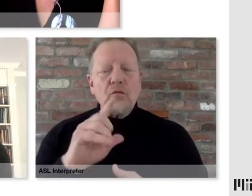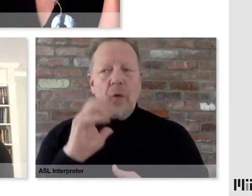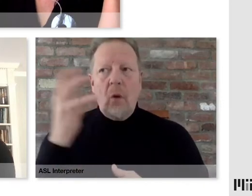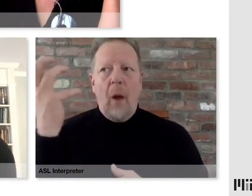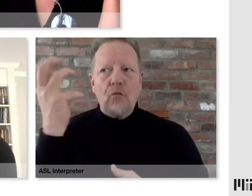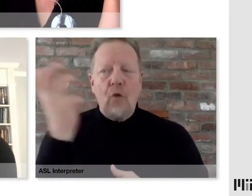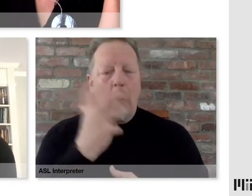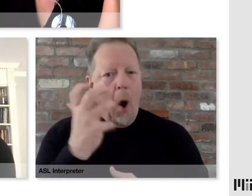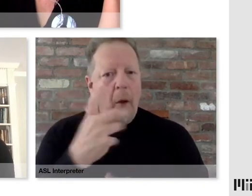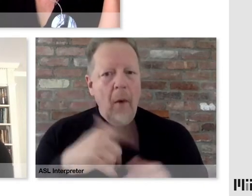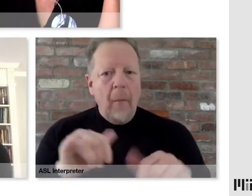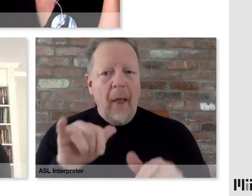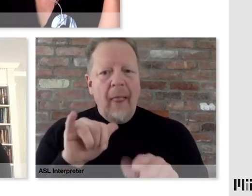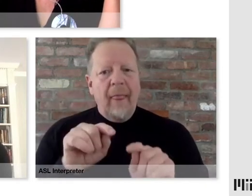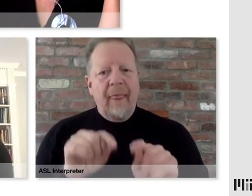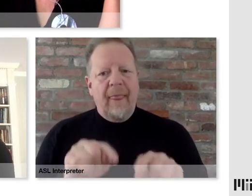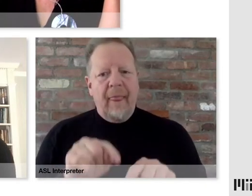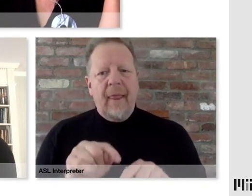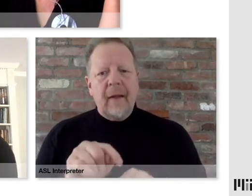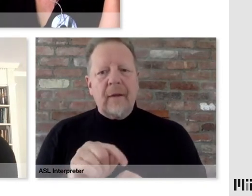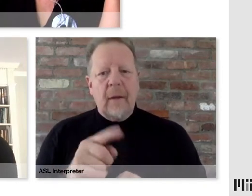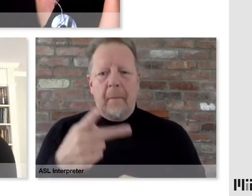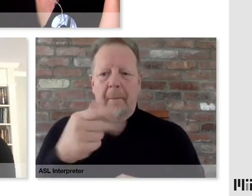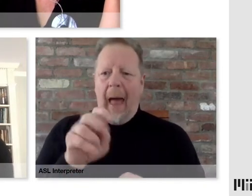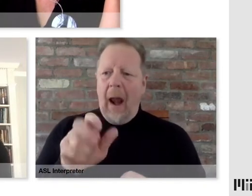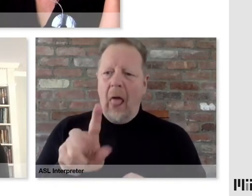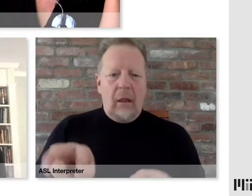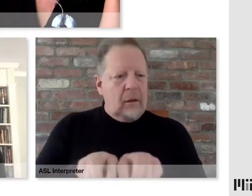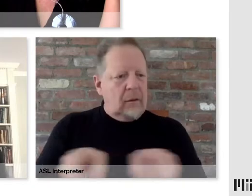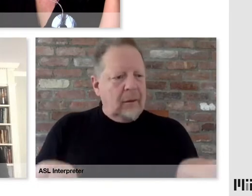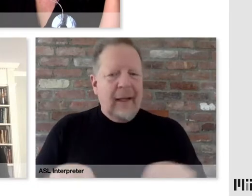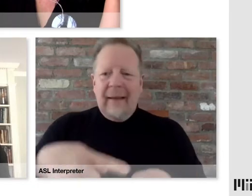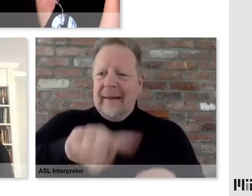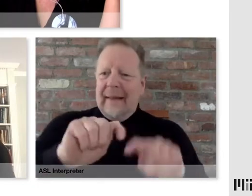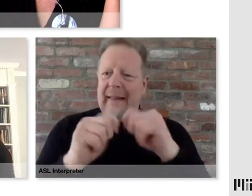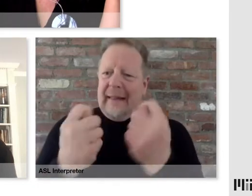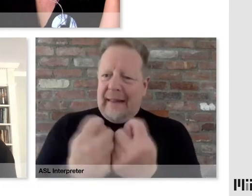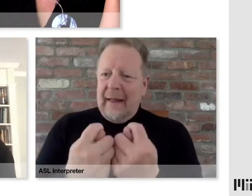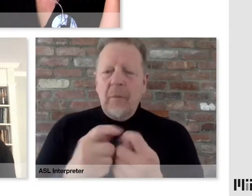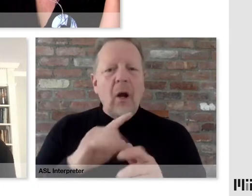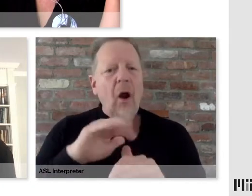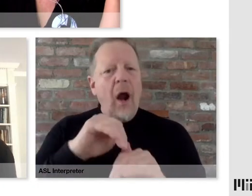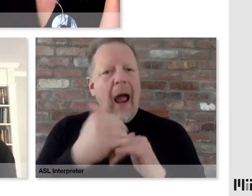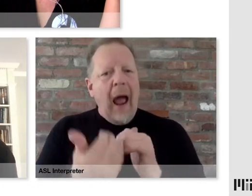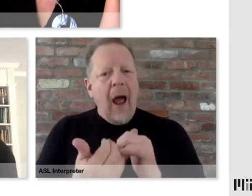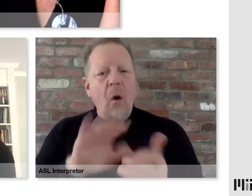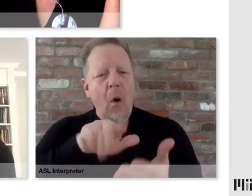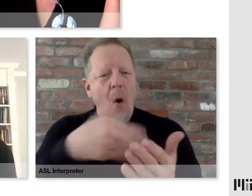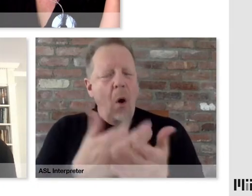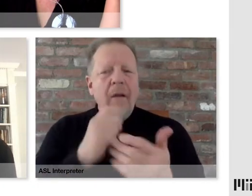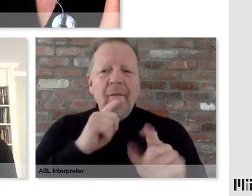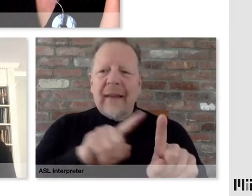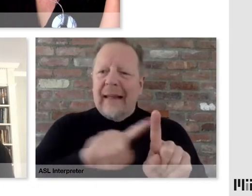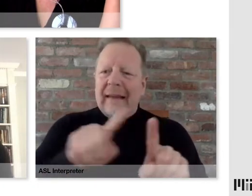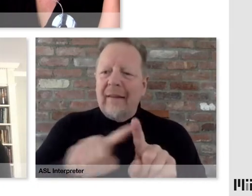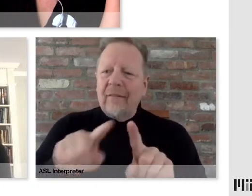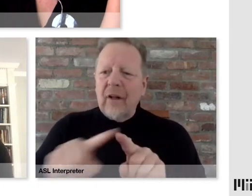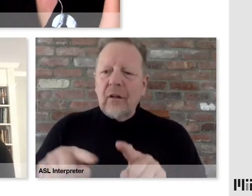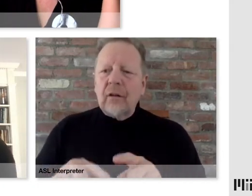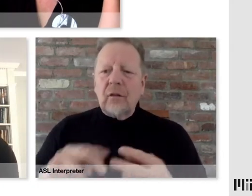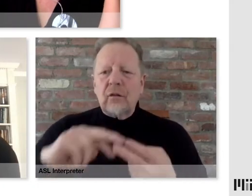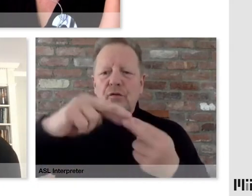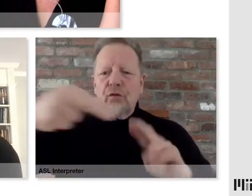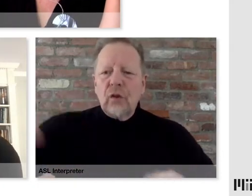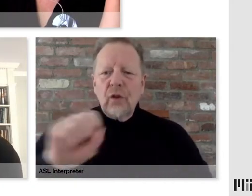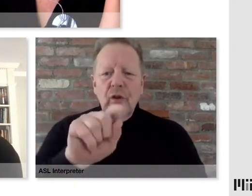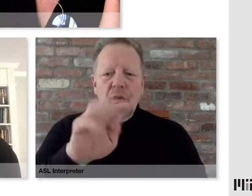about this panel and the themes are how well all of the different strands and